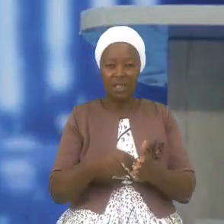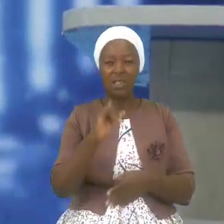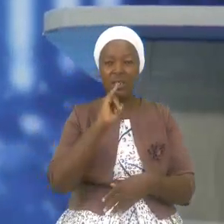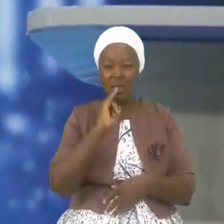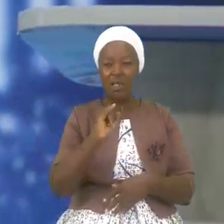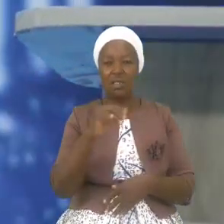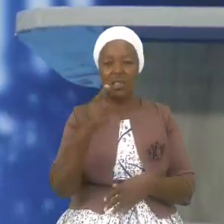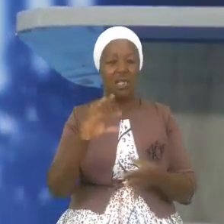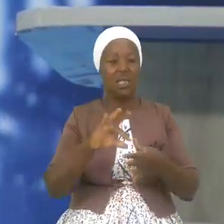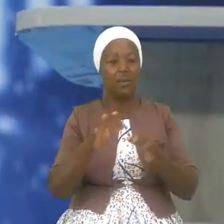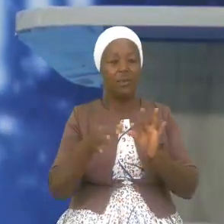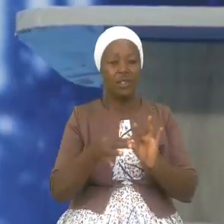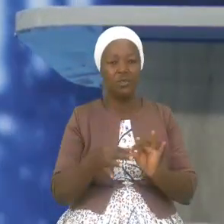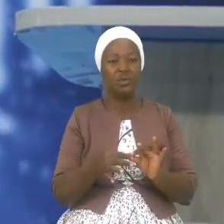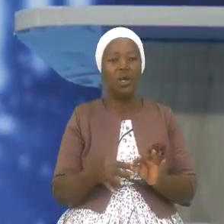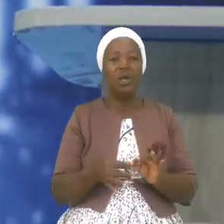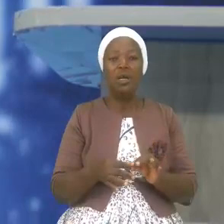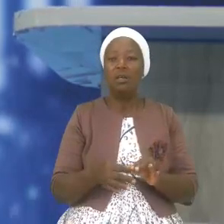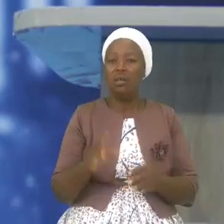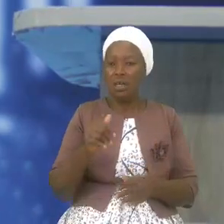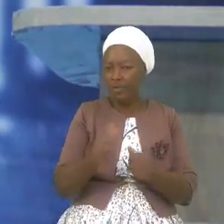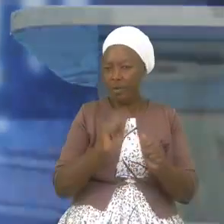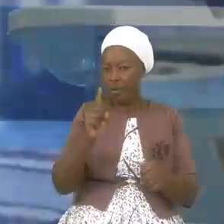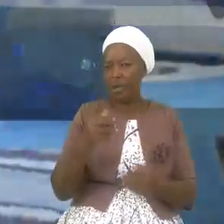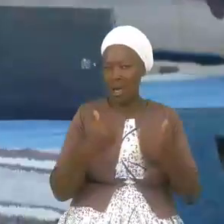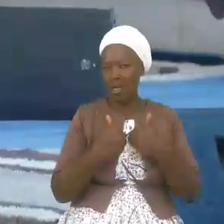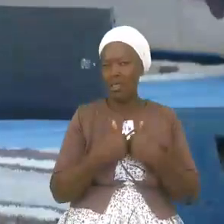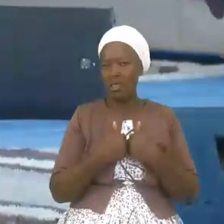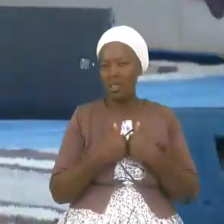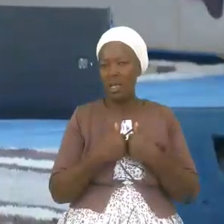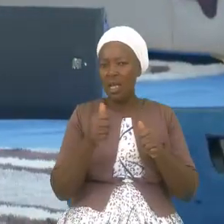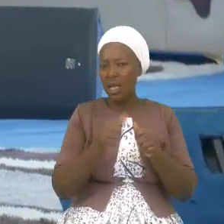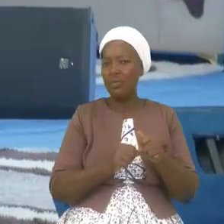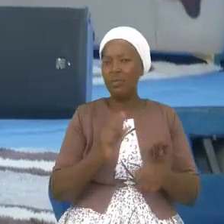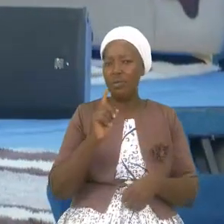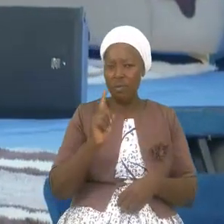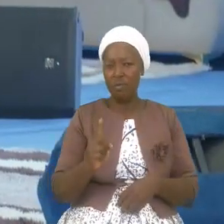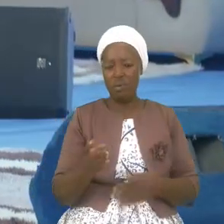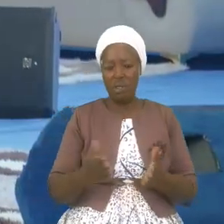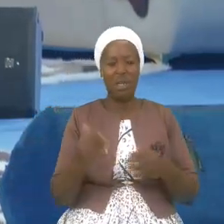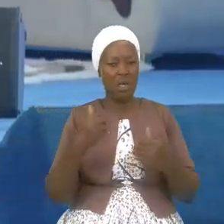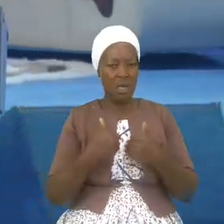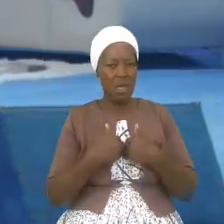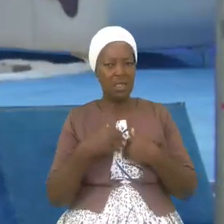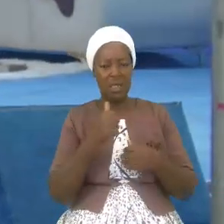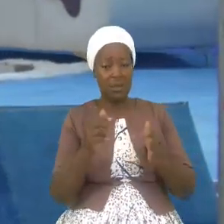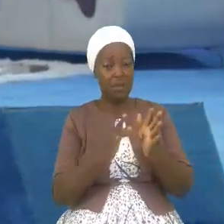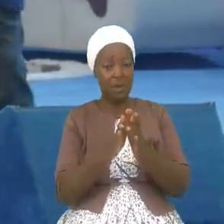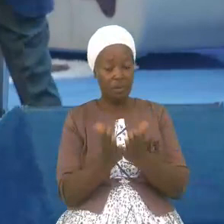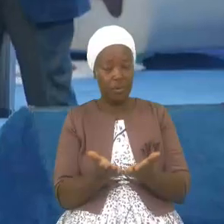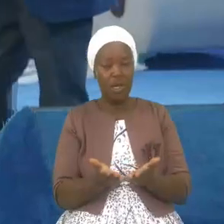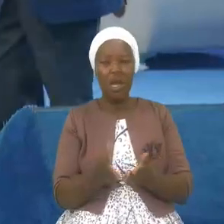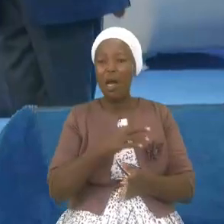has. Everybody here perhaps has a Bible. Many people have the Bible, and it, like the eunuch